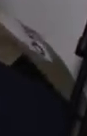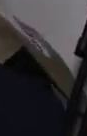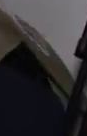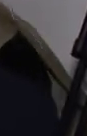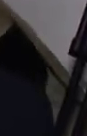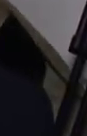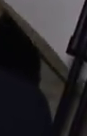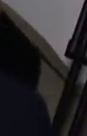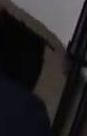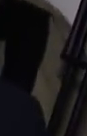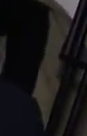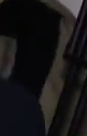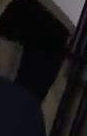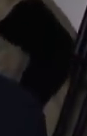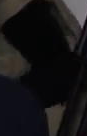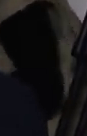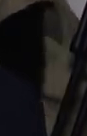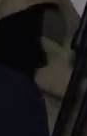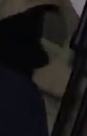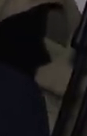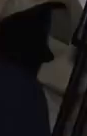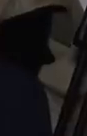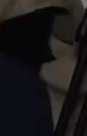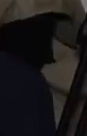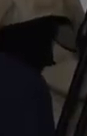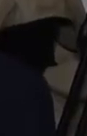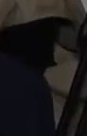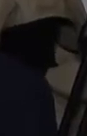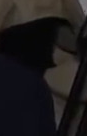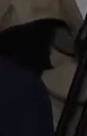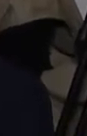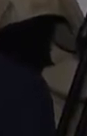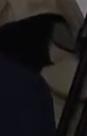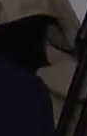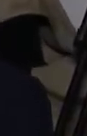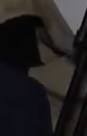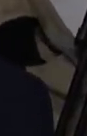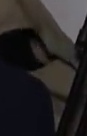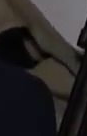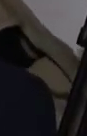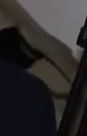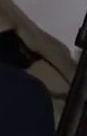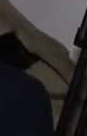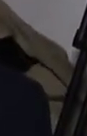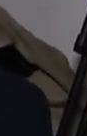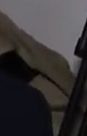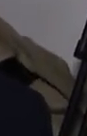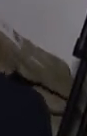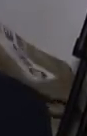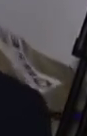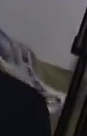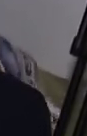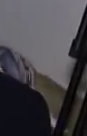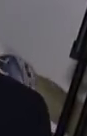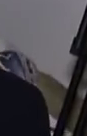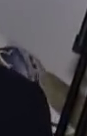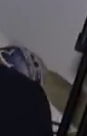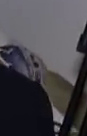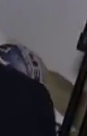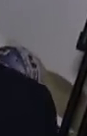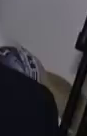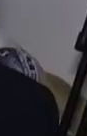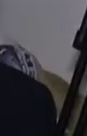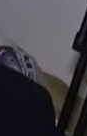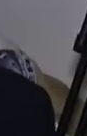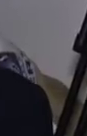President Kikwete, I just want to find out, there are complaints of people have raised concerns around the issue